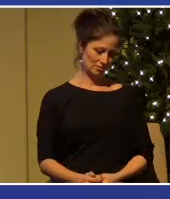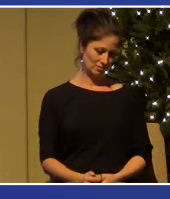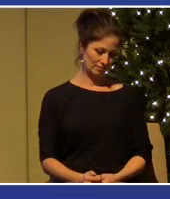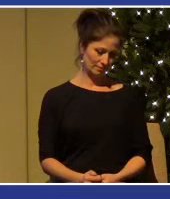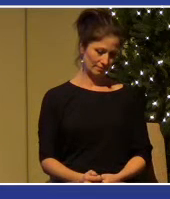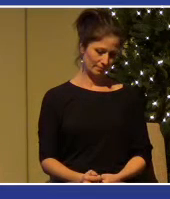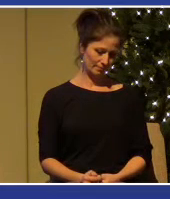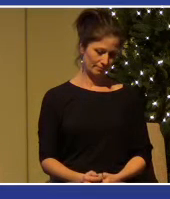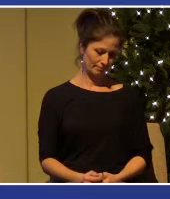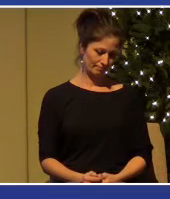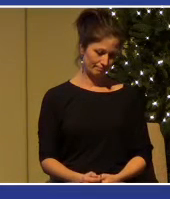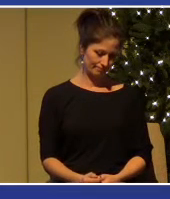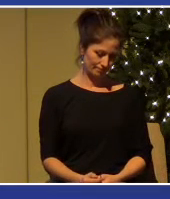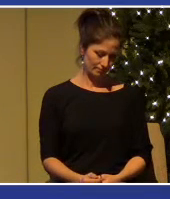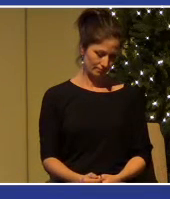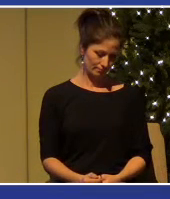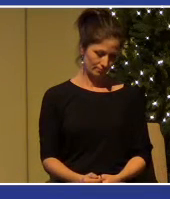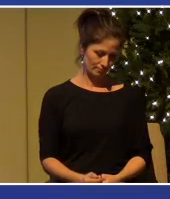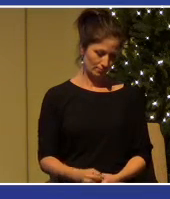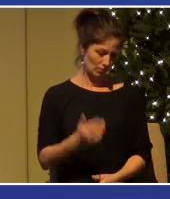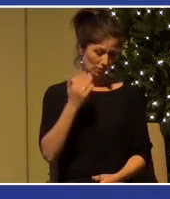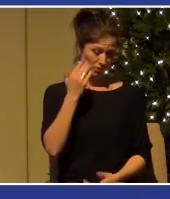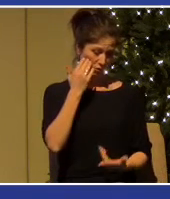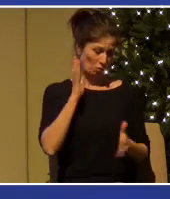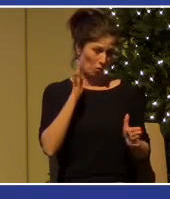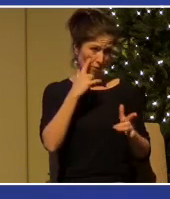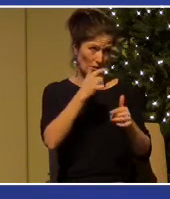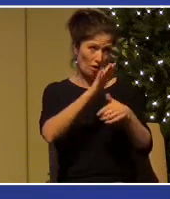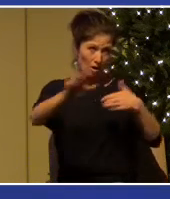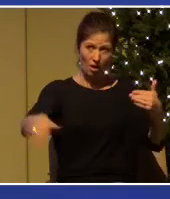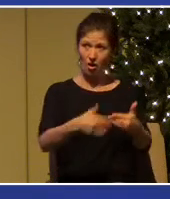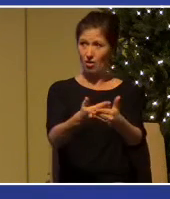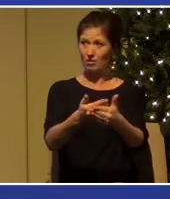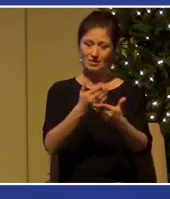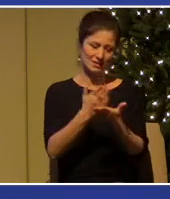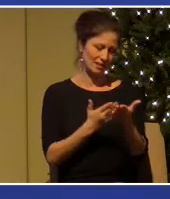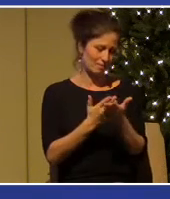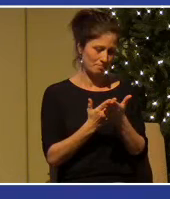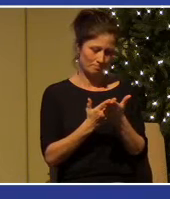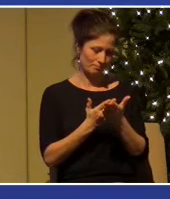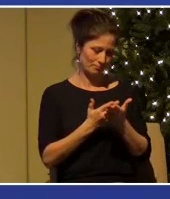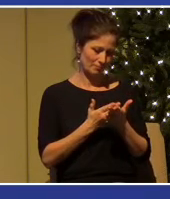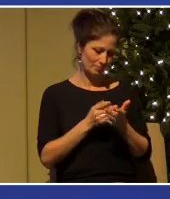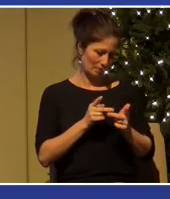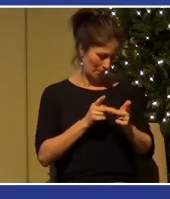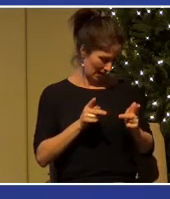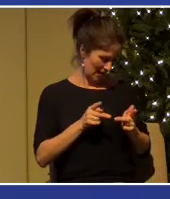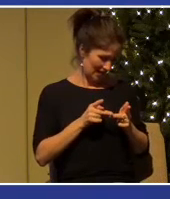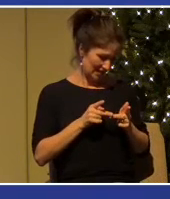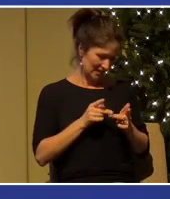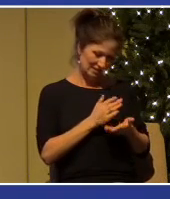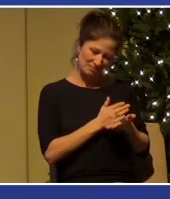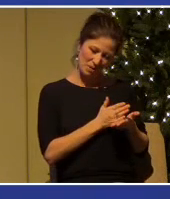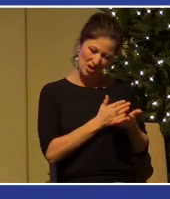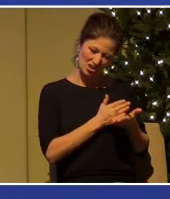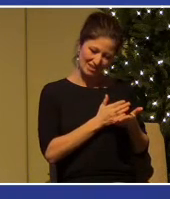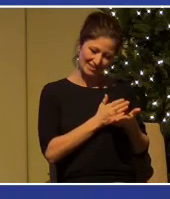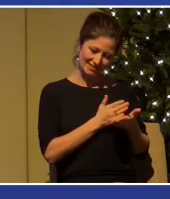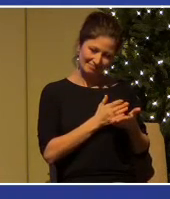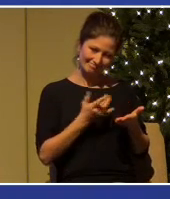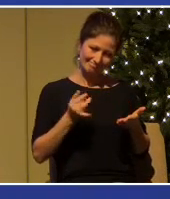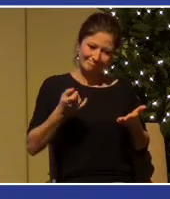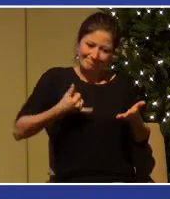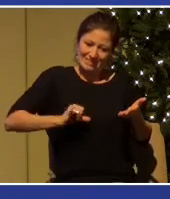We don't know that in all of our hearts. There are still deep places that need to be touched to know that you are the God who